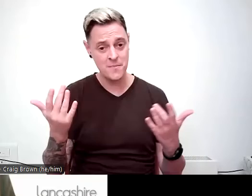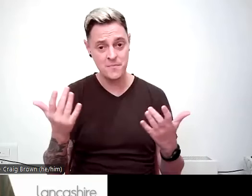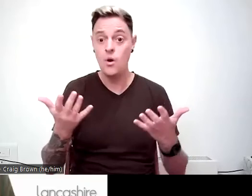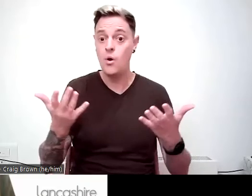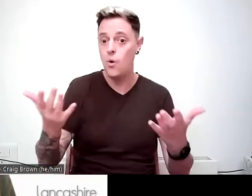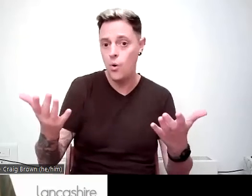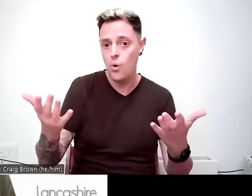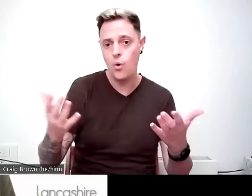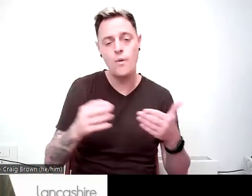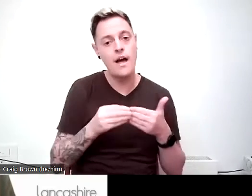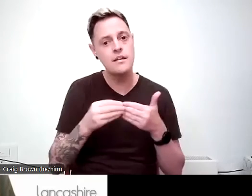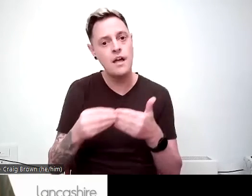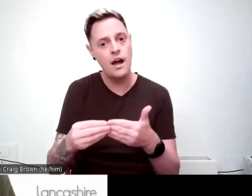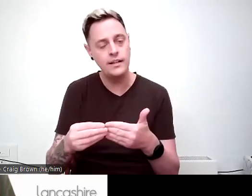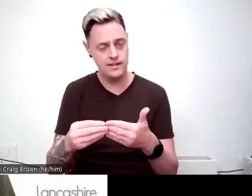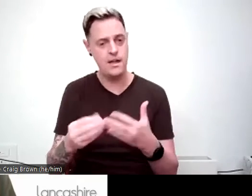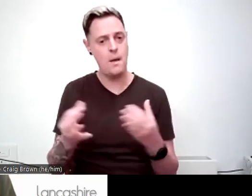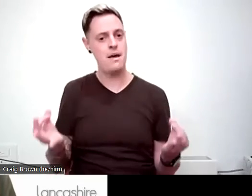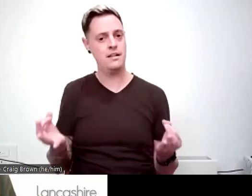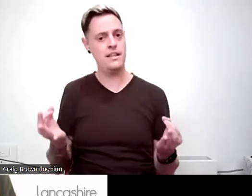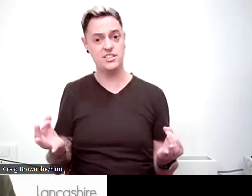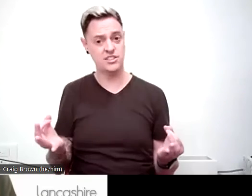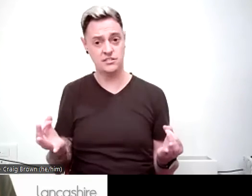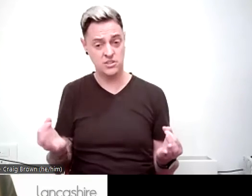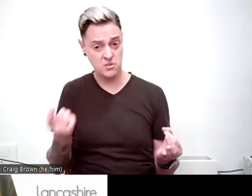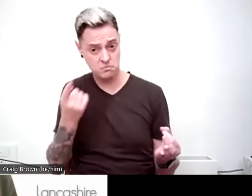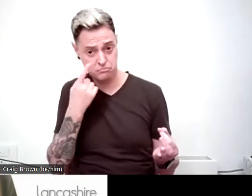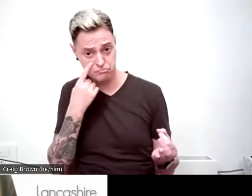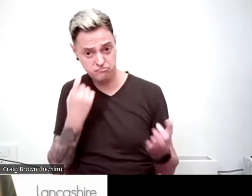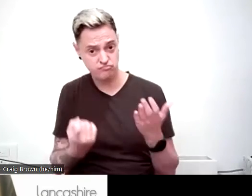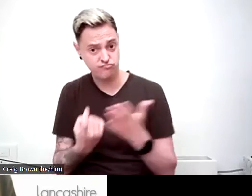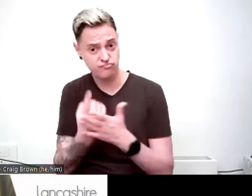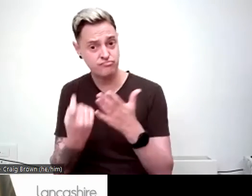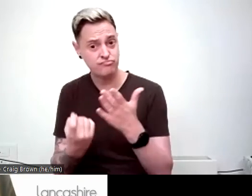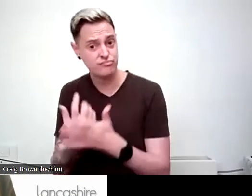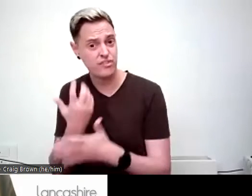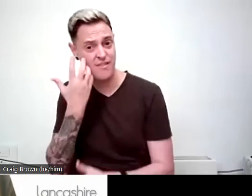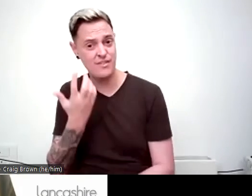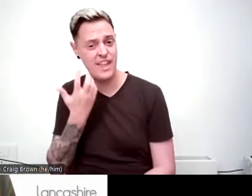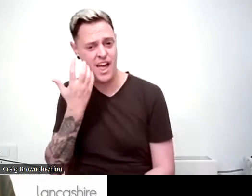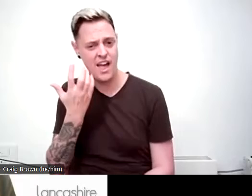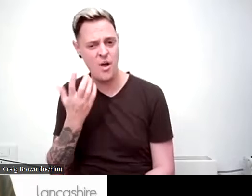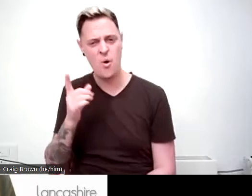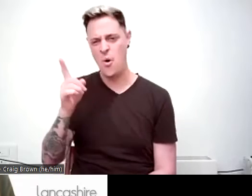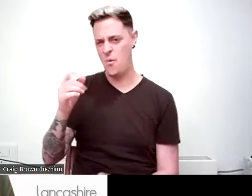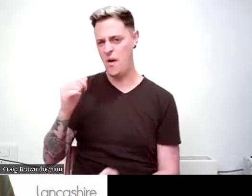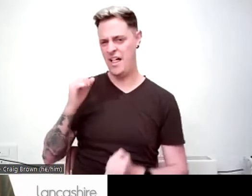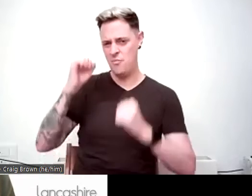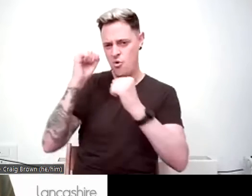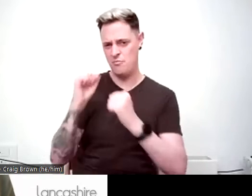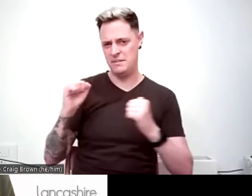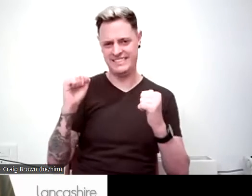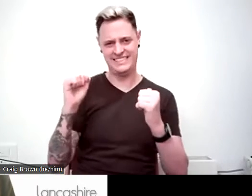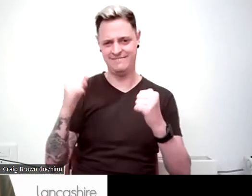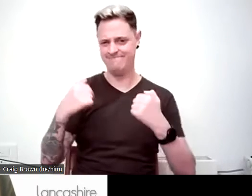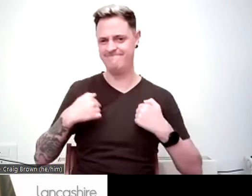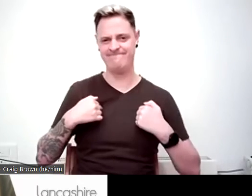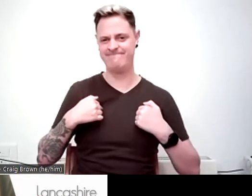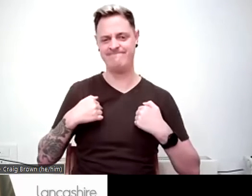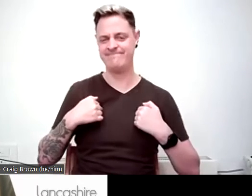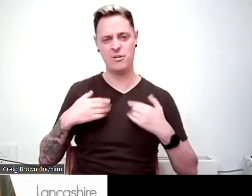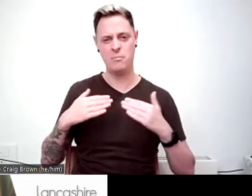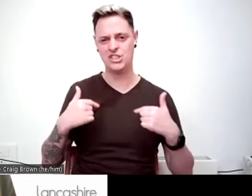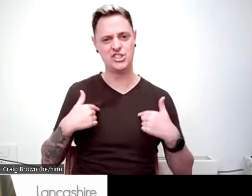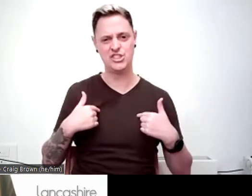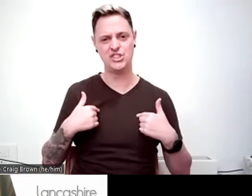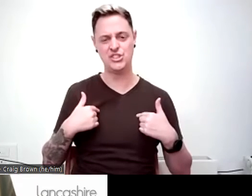take it day by day and do what feels right for you. If you're feeling like, oh well, the movement stuff isn't really me right now, try some breath work. That is